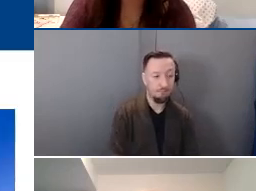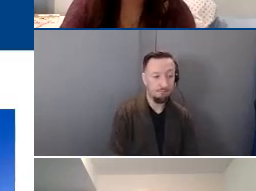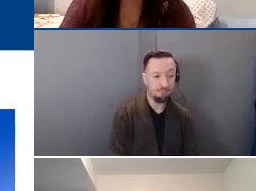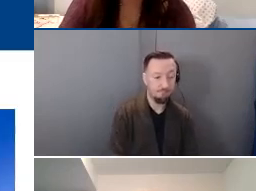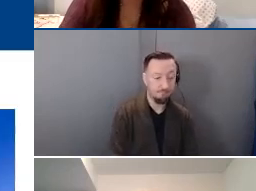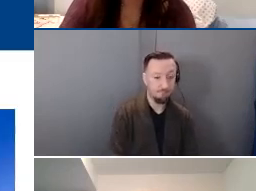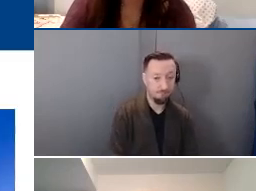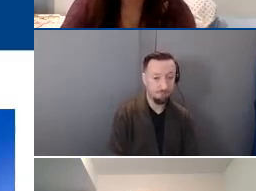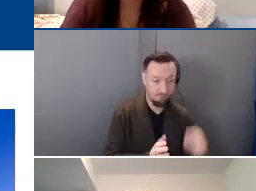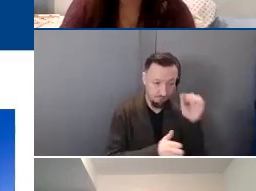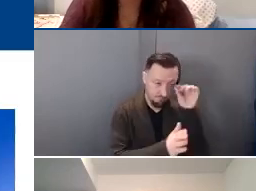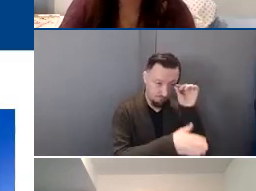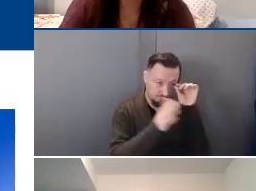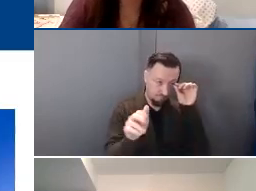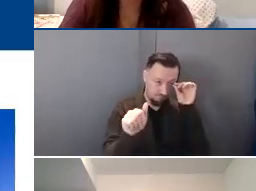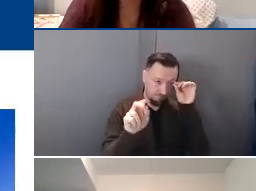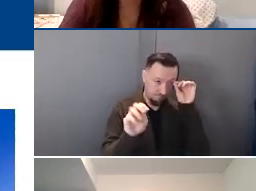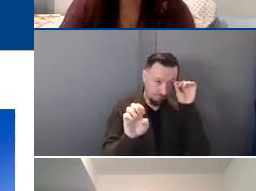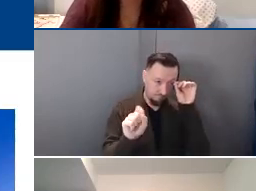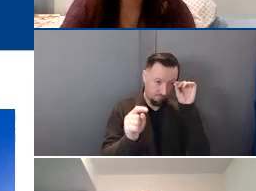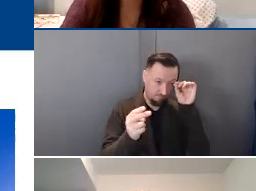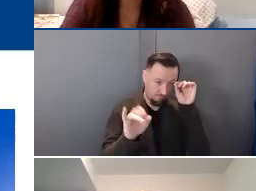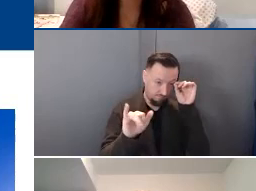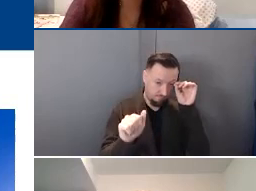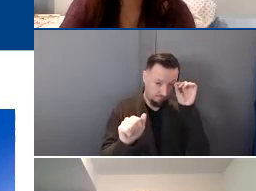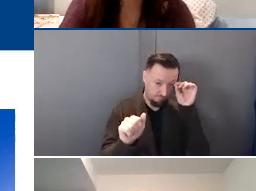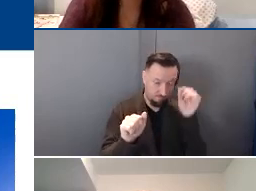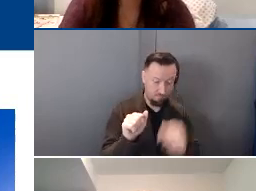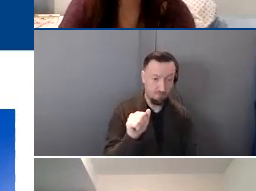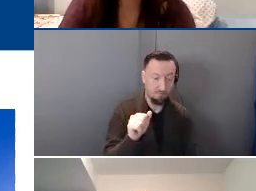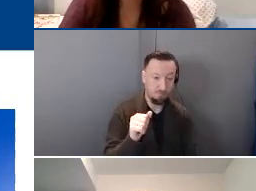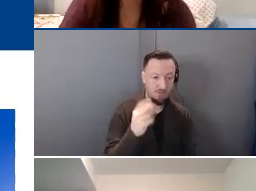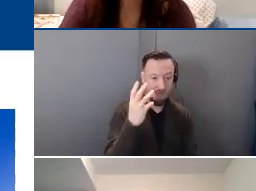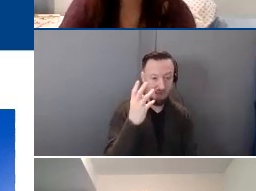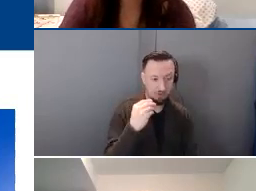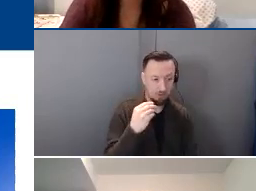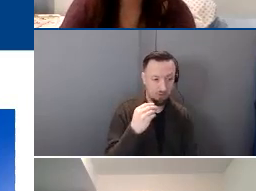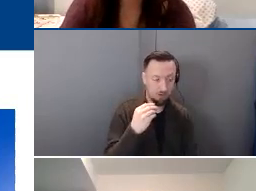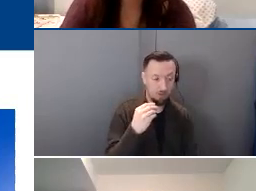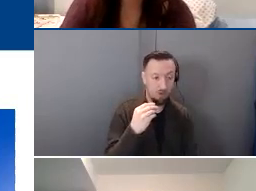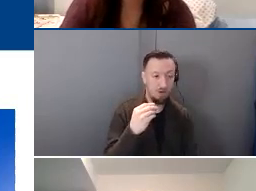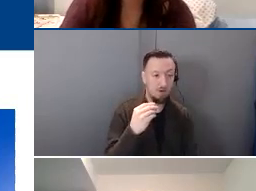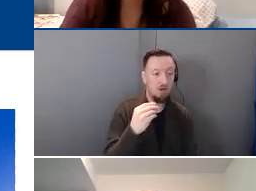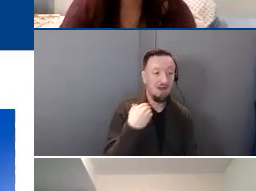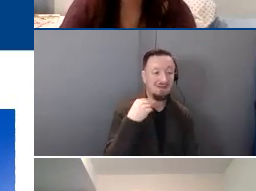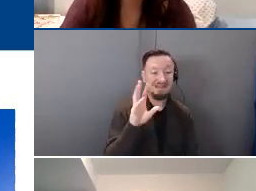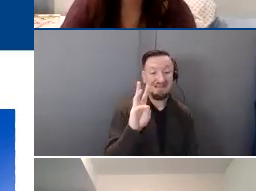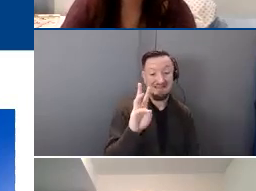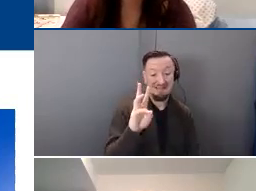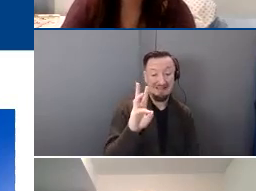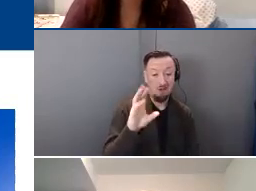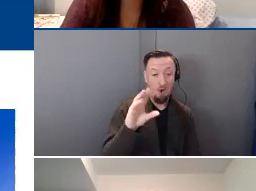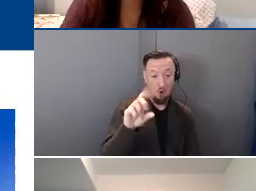Okay, now we're moving into anesthesia. So we had 6 codes that were added. We did not have any codes that